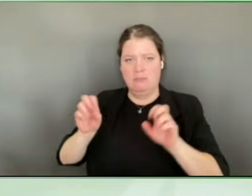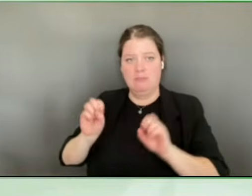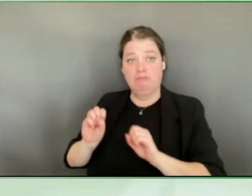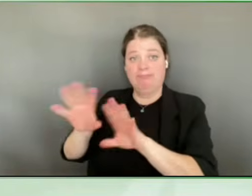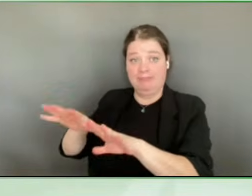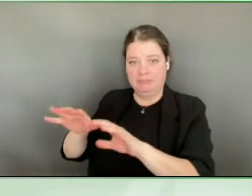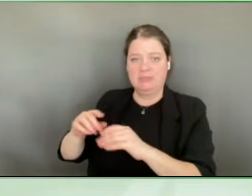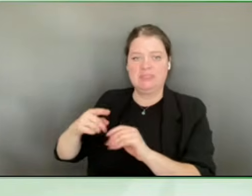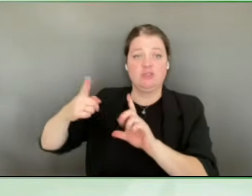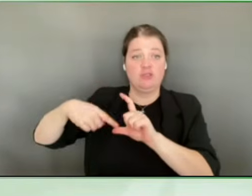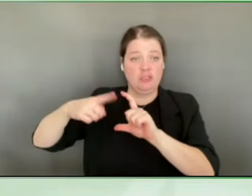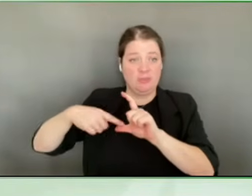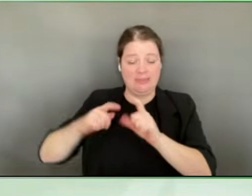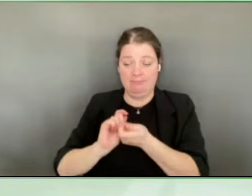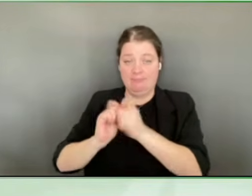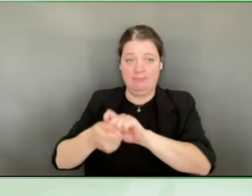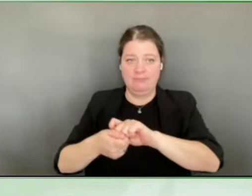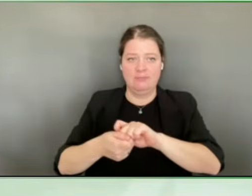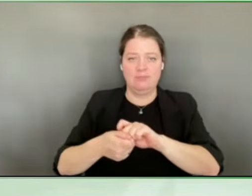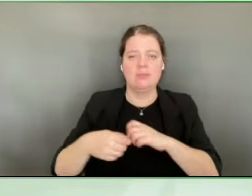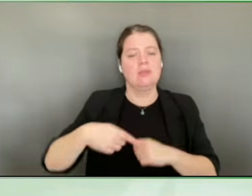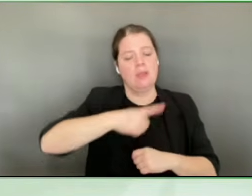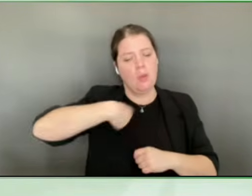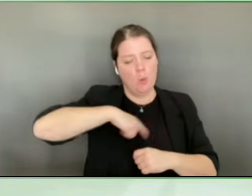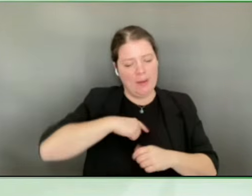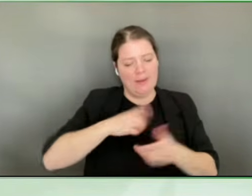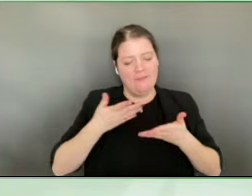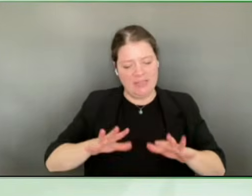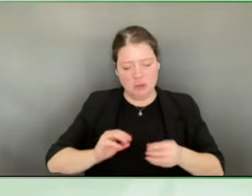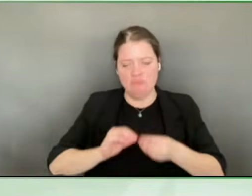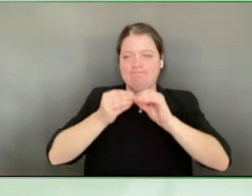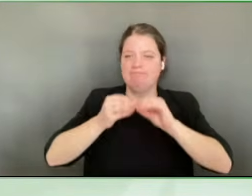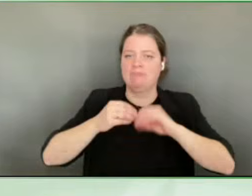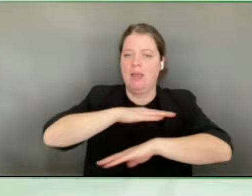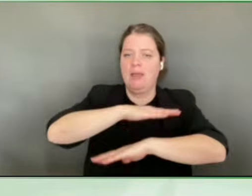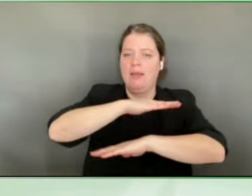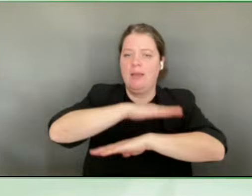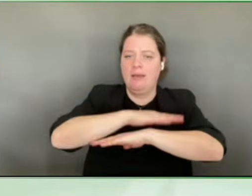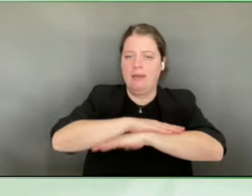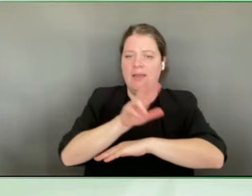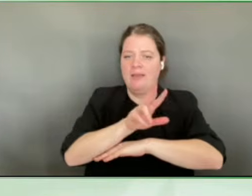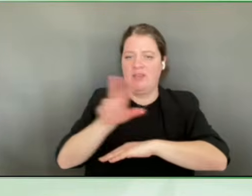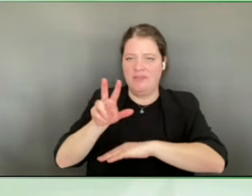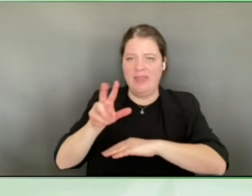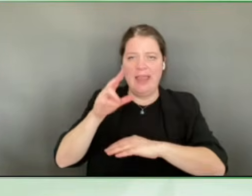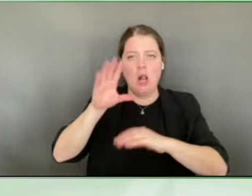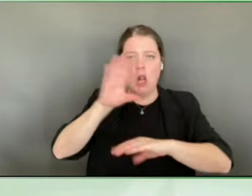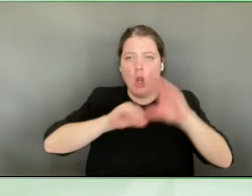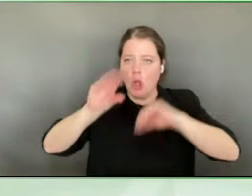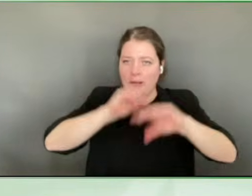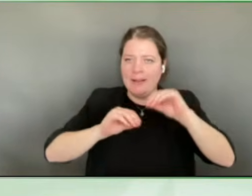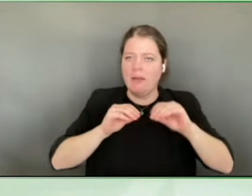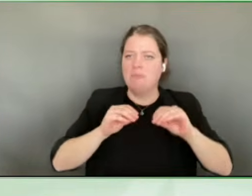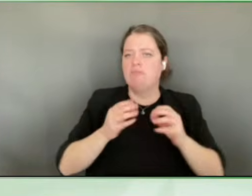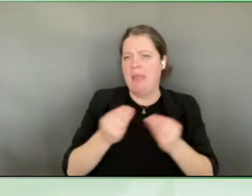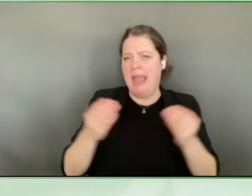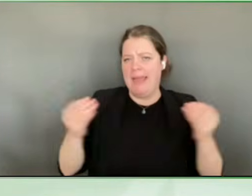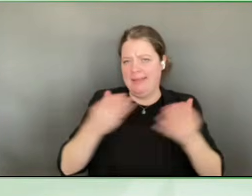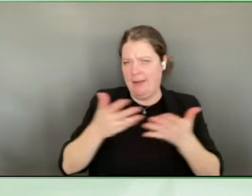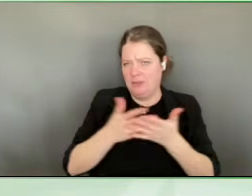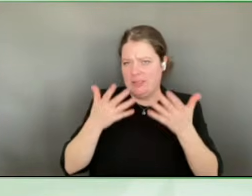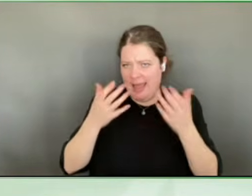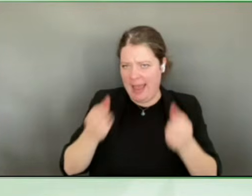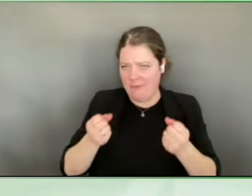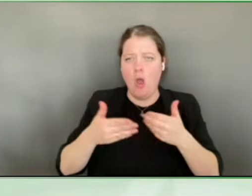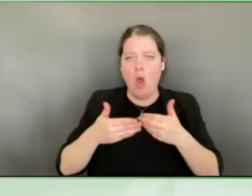a learning website in many languages that has been open to everyone since 2024. Now, Heather, my